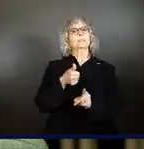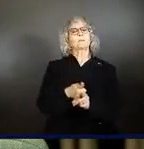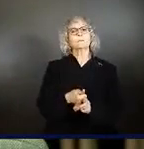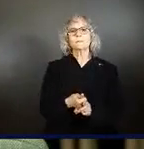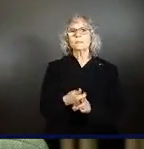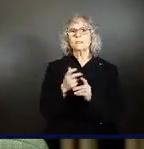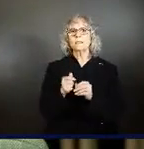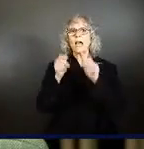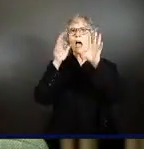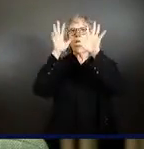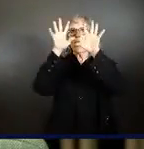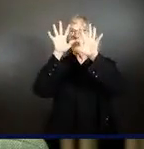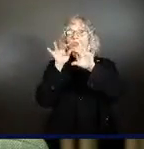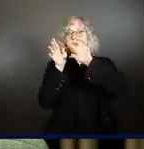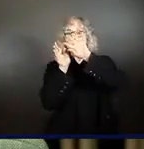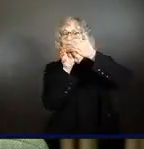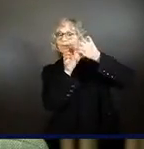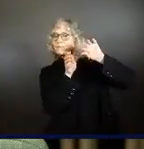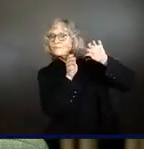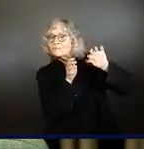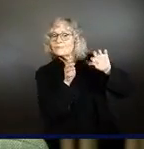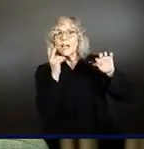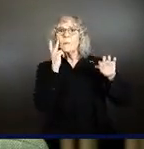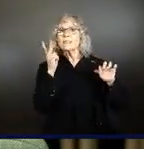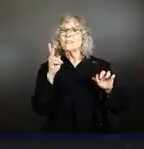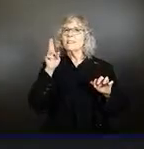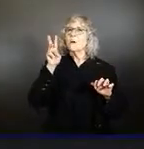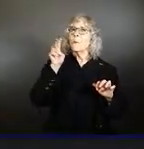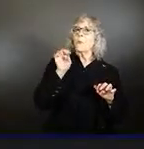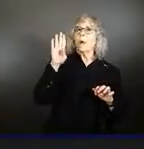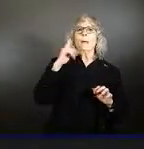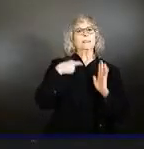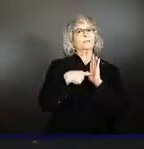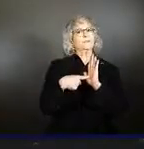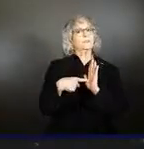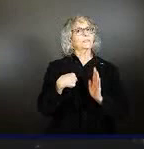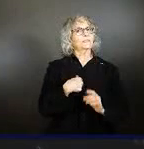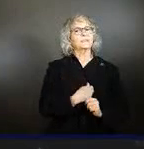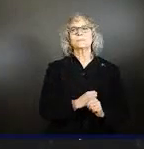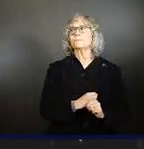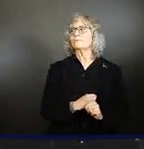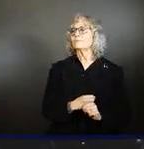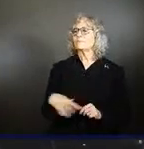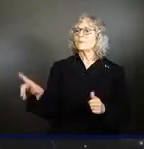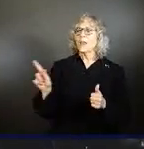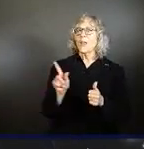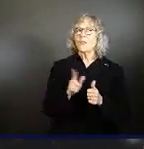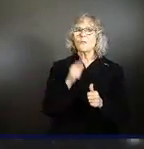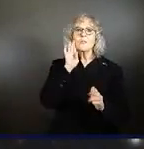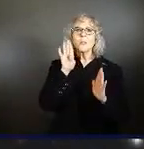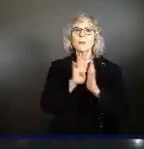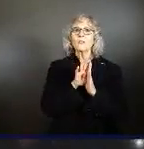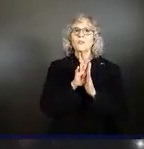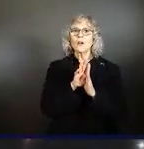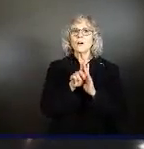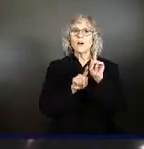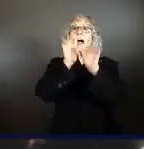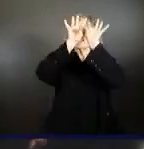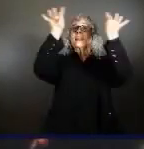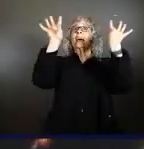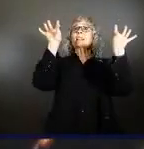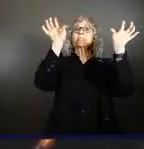back the curtains and see what Webb has revealed. This first image of a galaxy cluster takes us